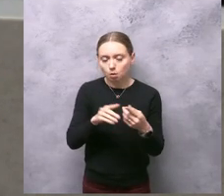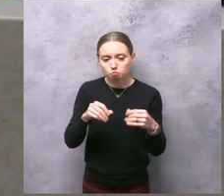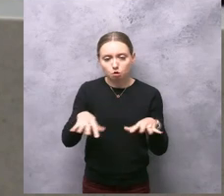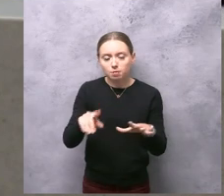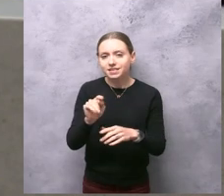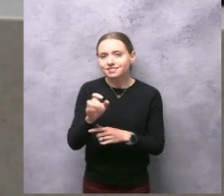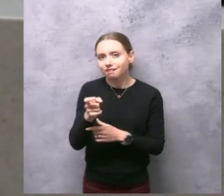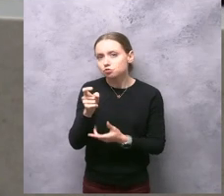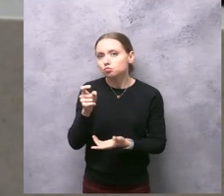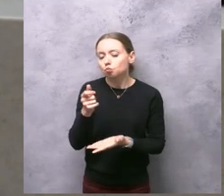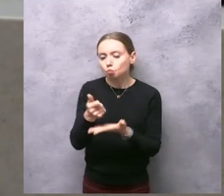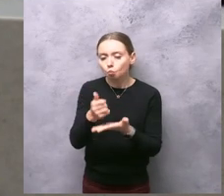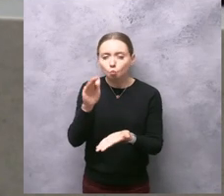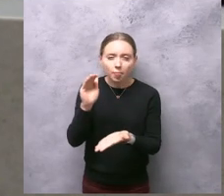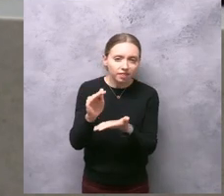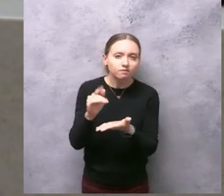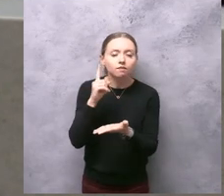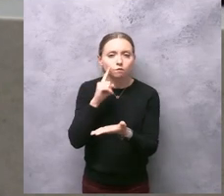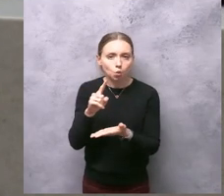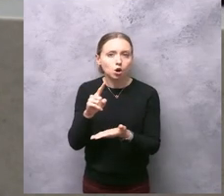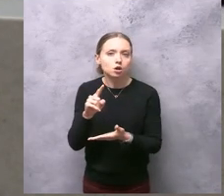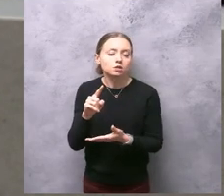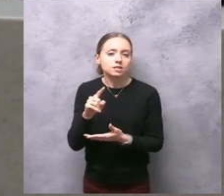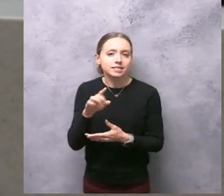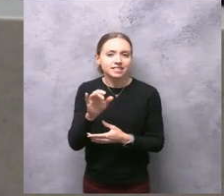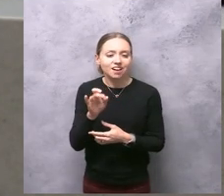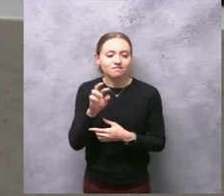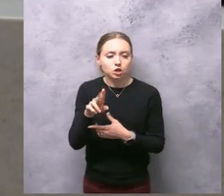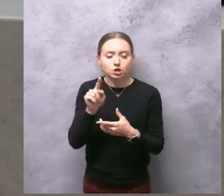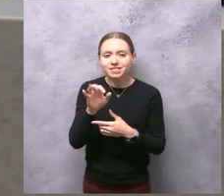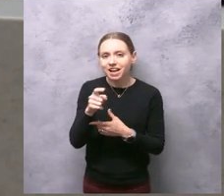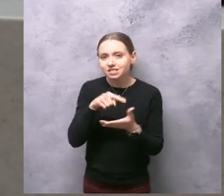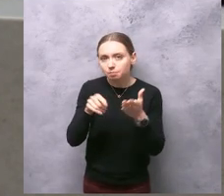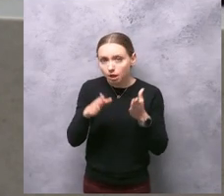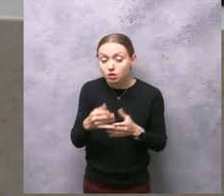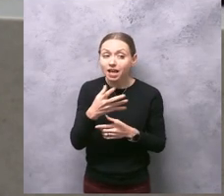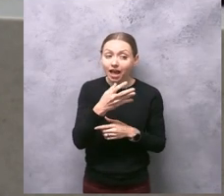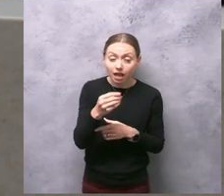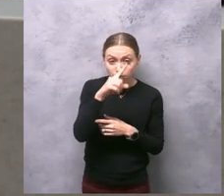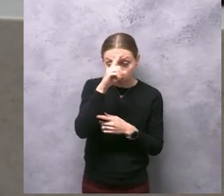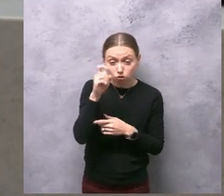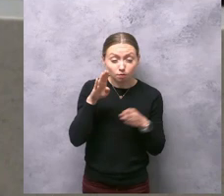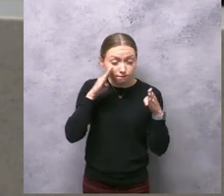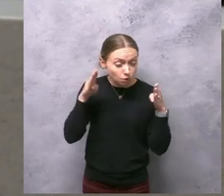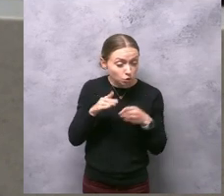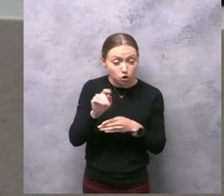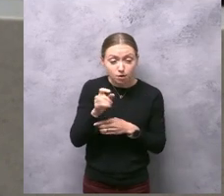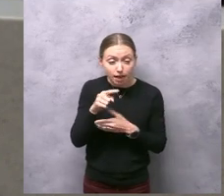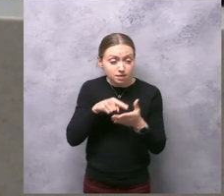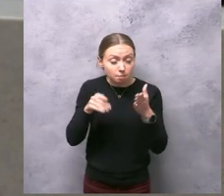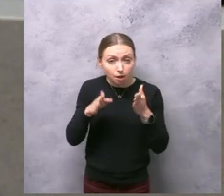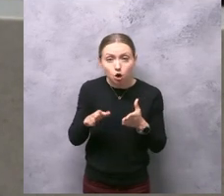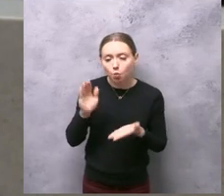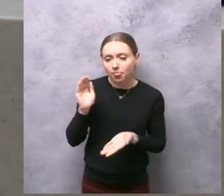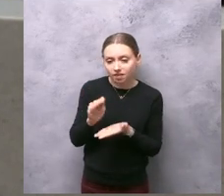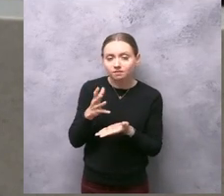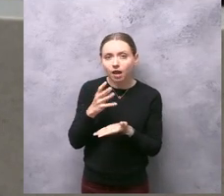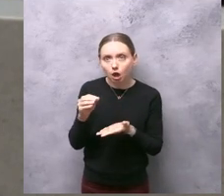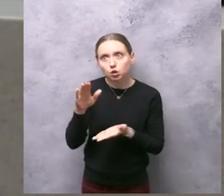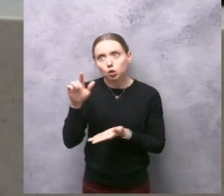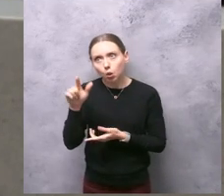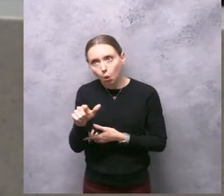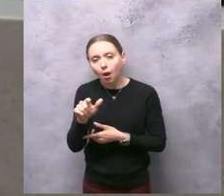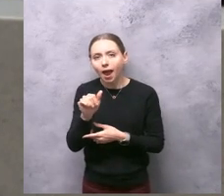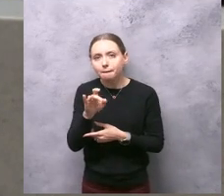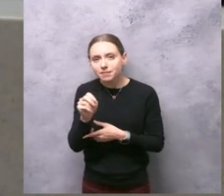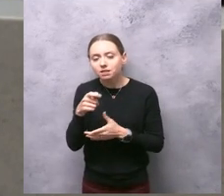local homestead exemption for Cy-Fair taxpayers, and whereas the focus on taxpayer relief and low administrative cost ratios have resulted in a